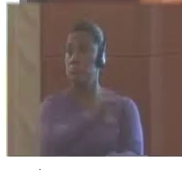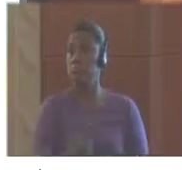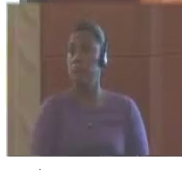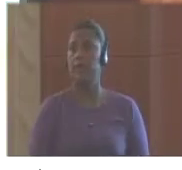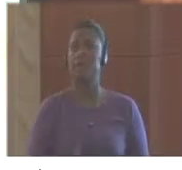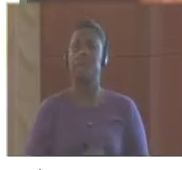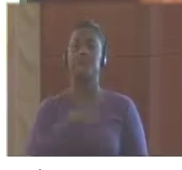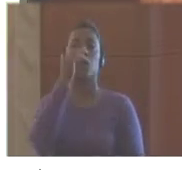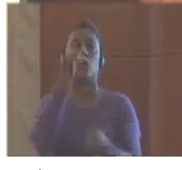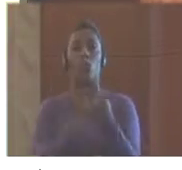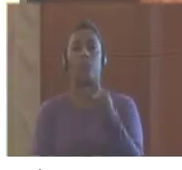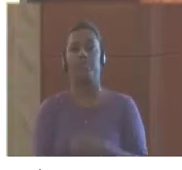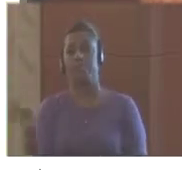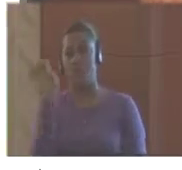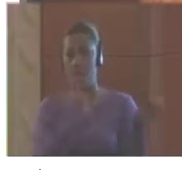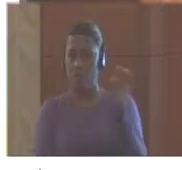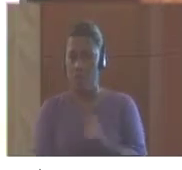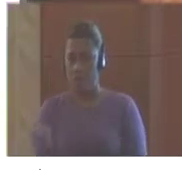things.